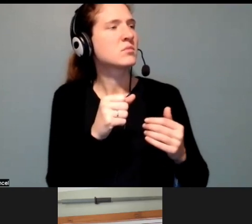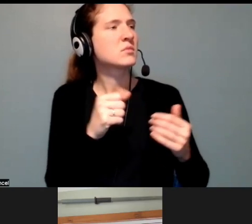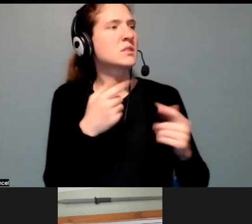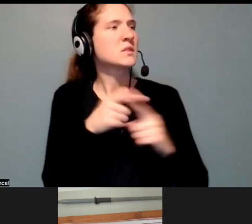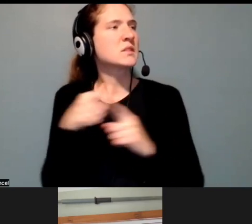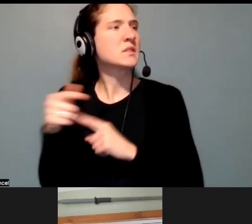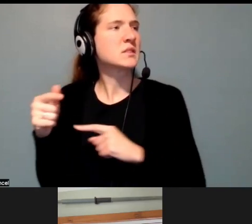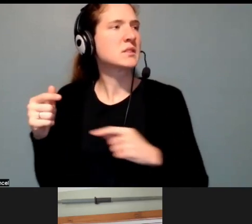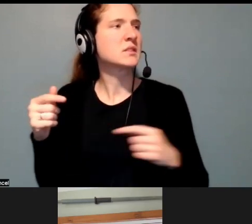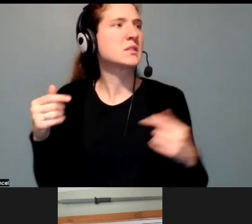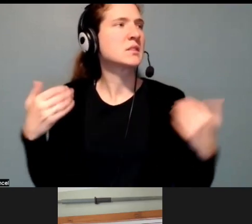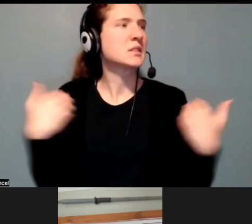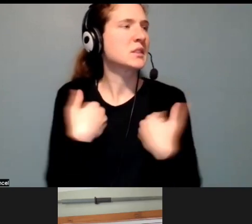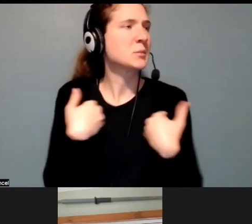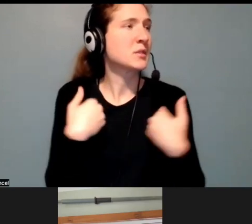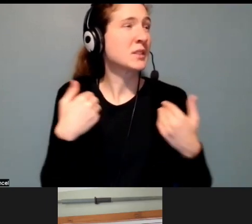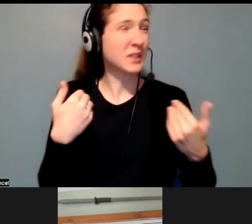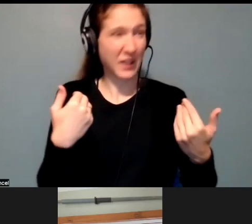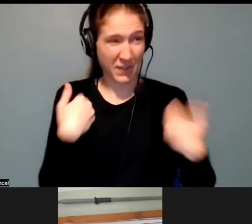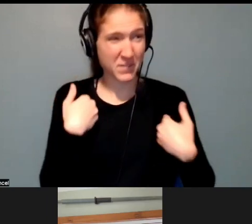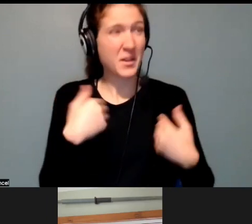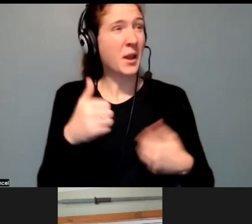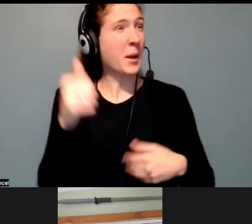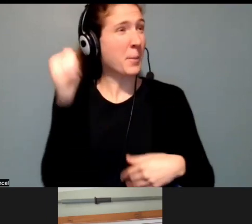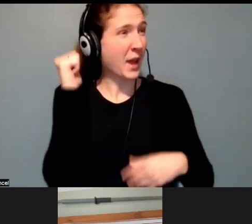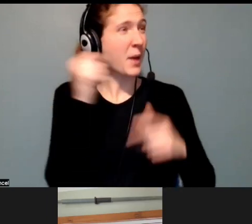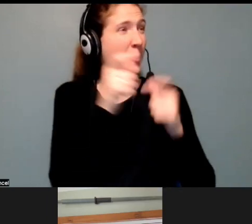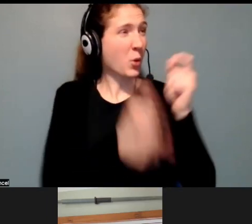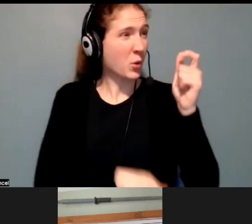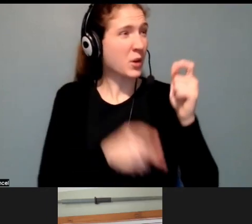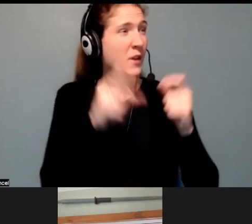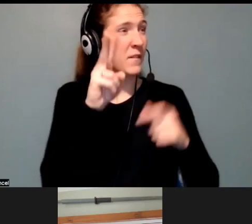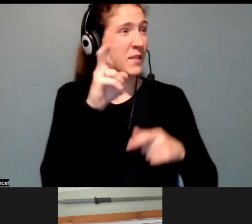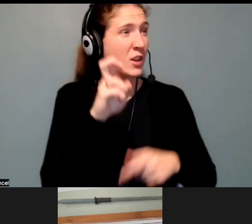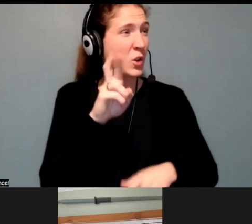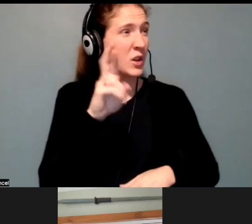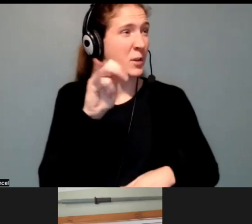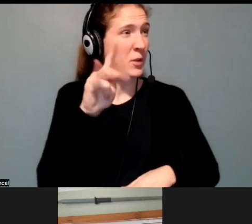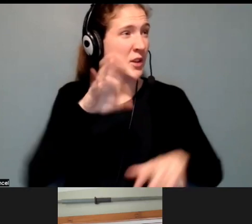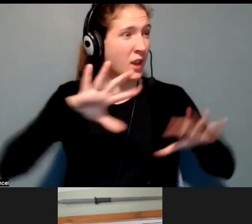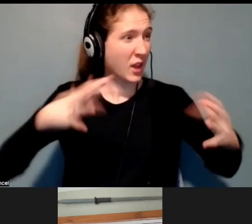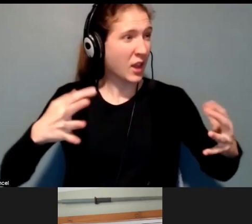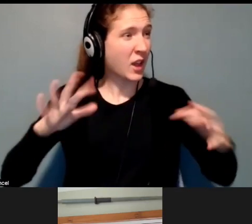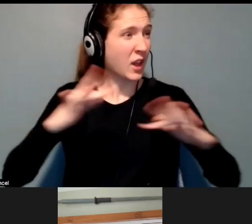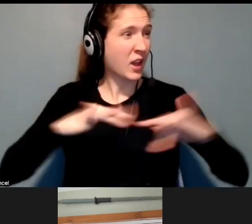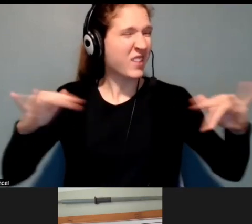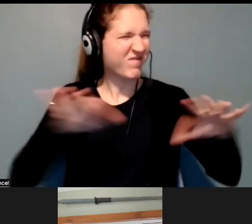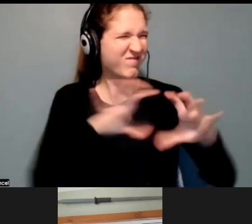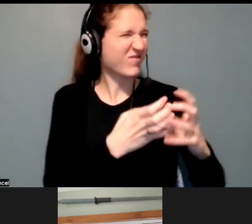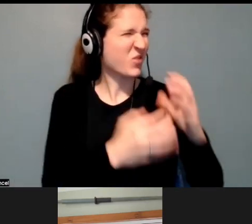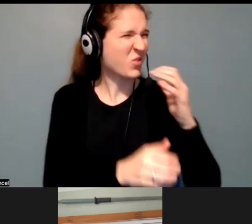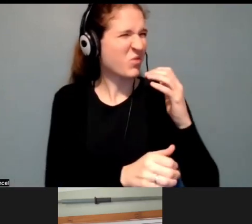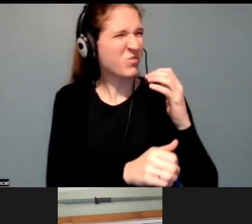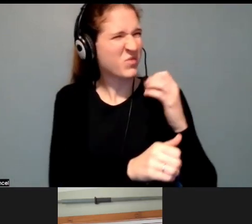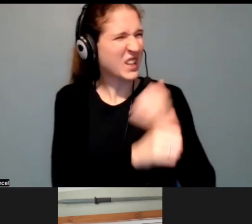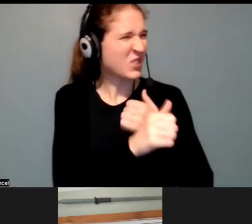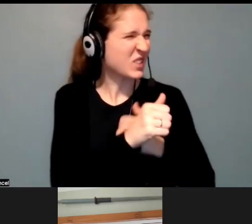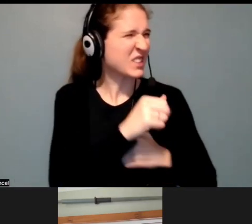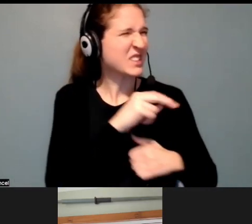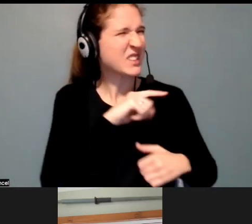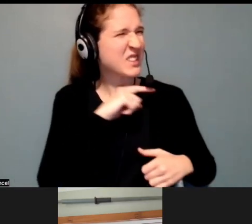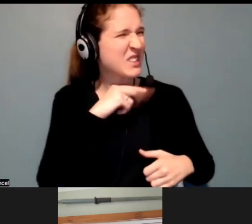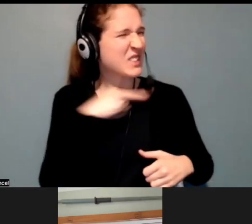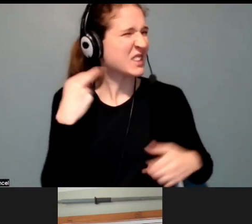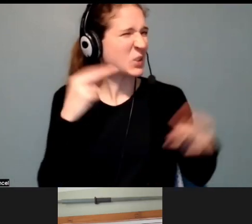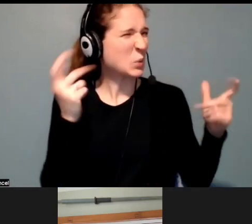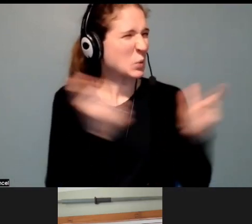are the most threatened group. Huh. Yeah. That's interesting. I mean, I remember hearing about turtle soup, right? And that we Yeah, won't right.